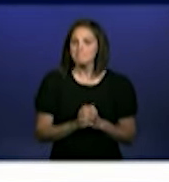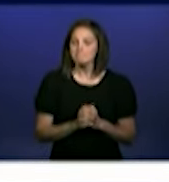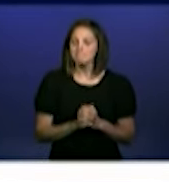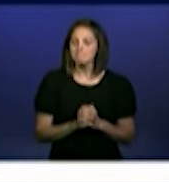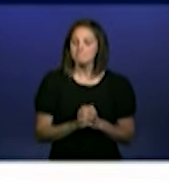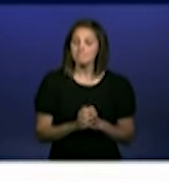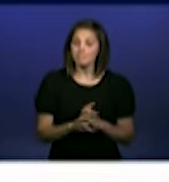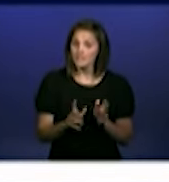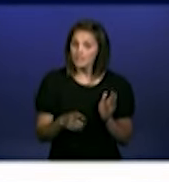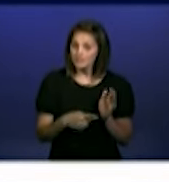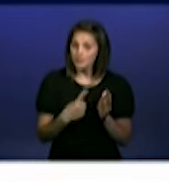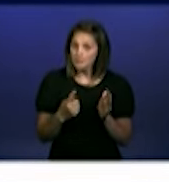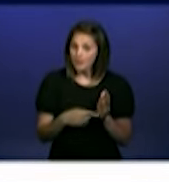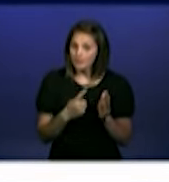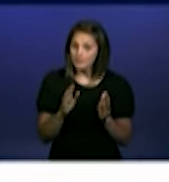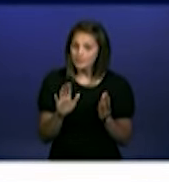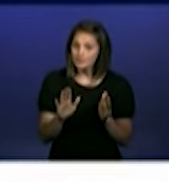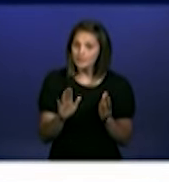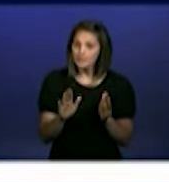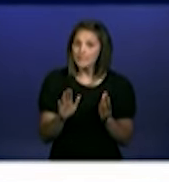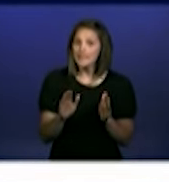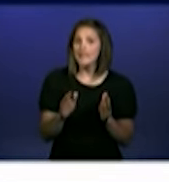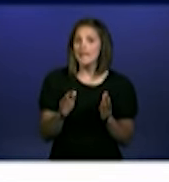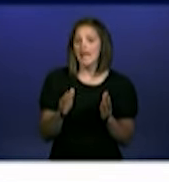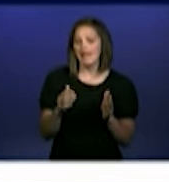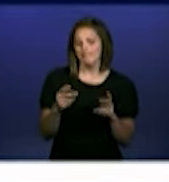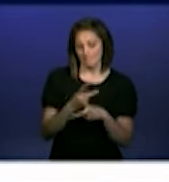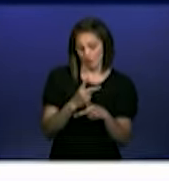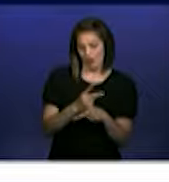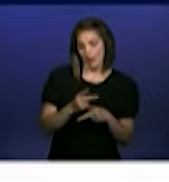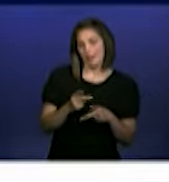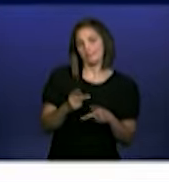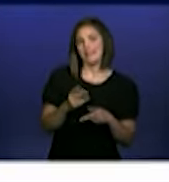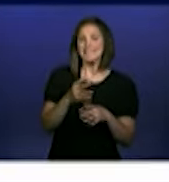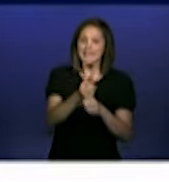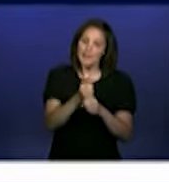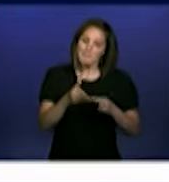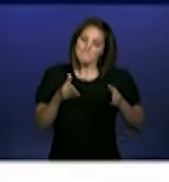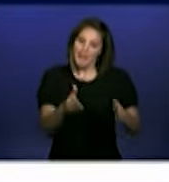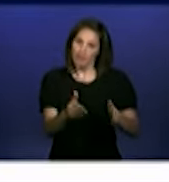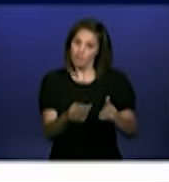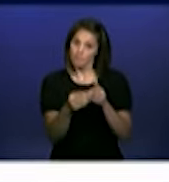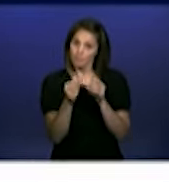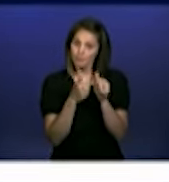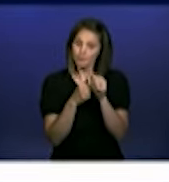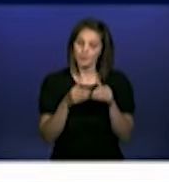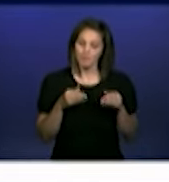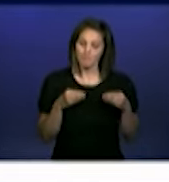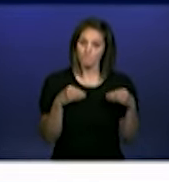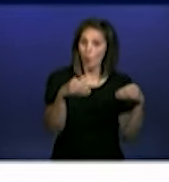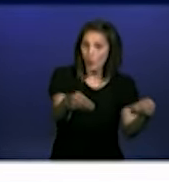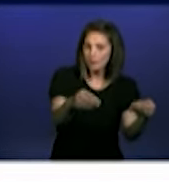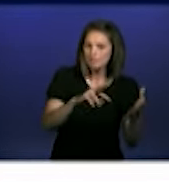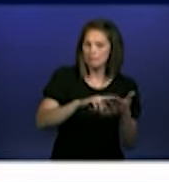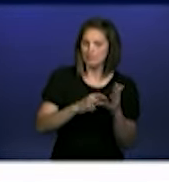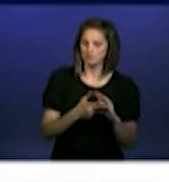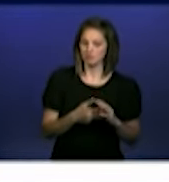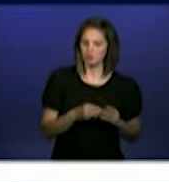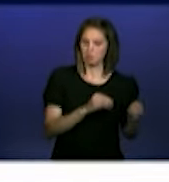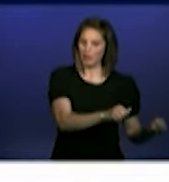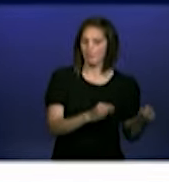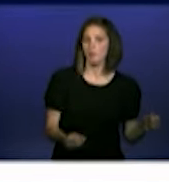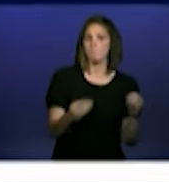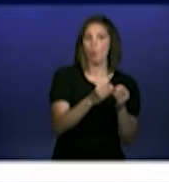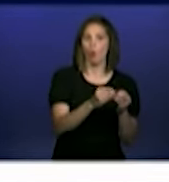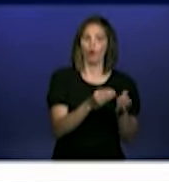Sometimes getting a path forward is code for spending. Sometimes building a coalition is code